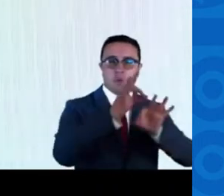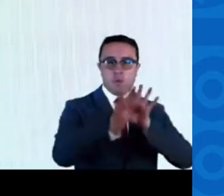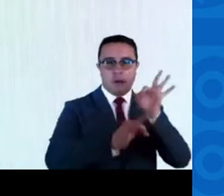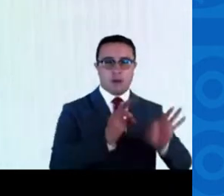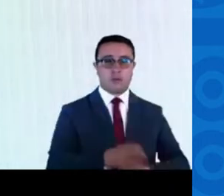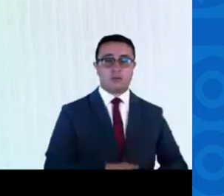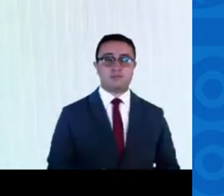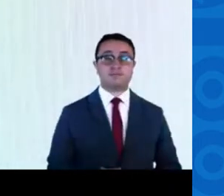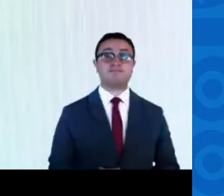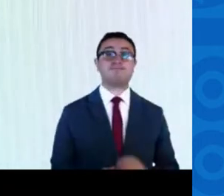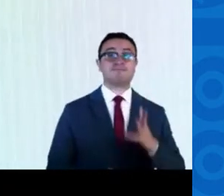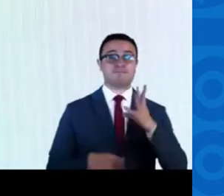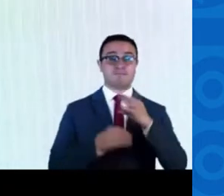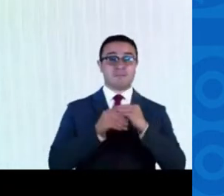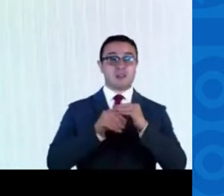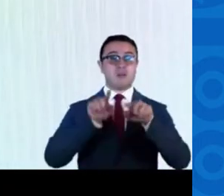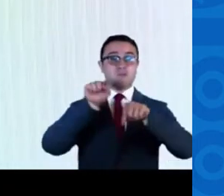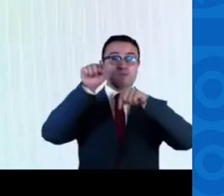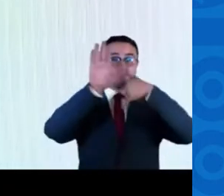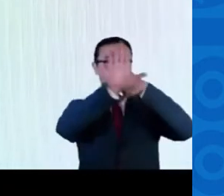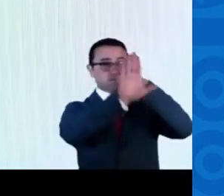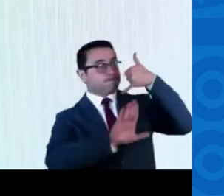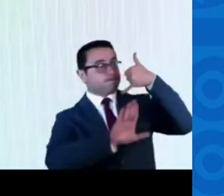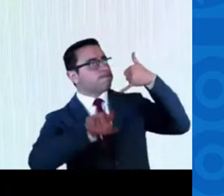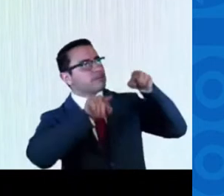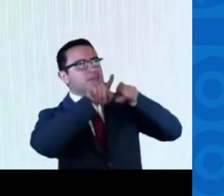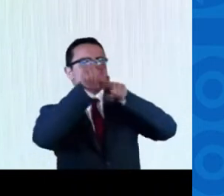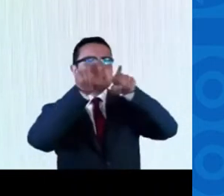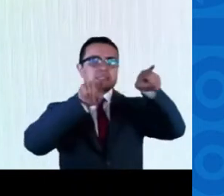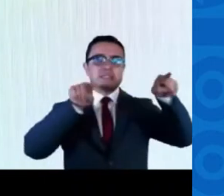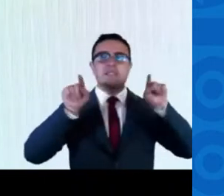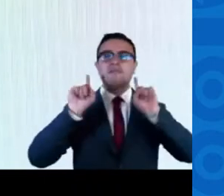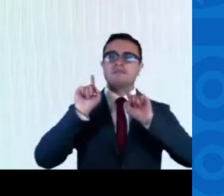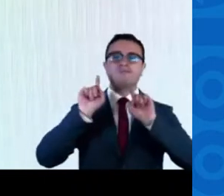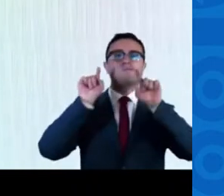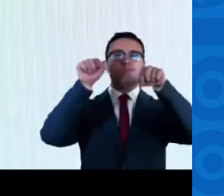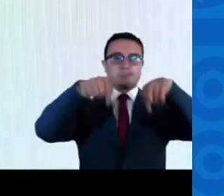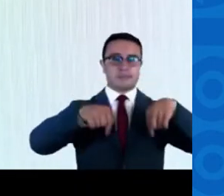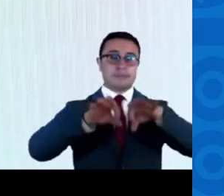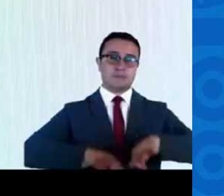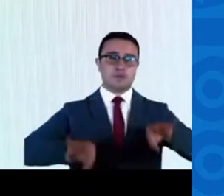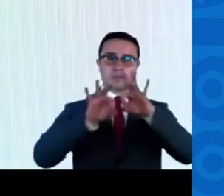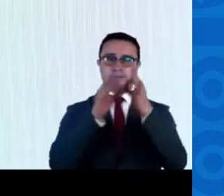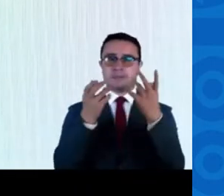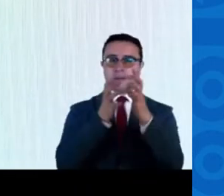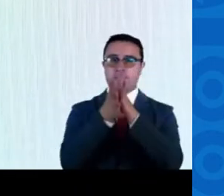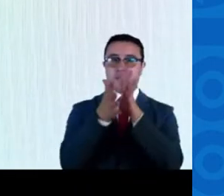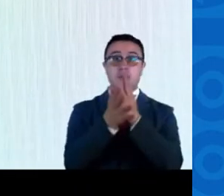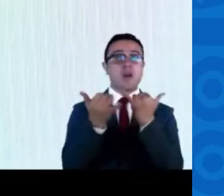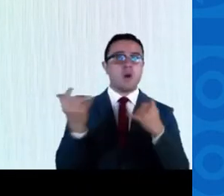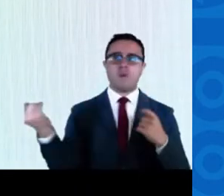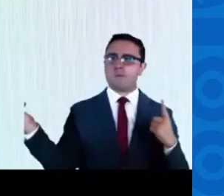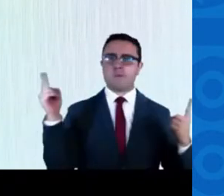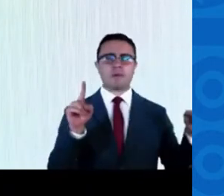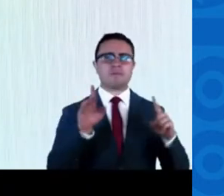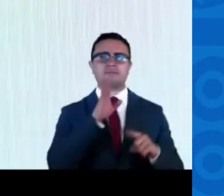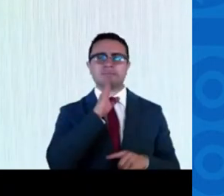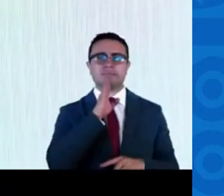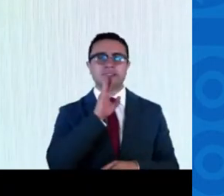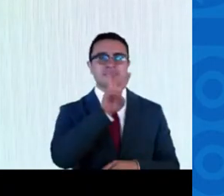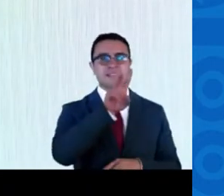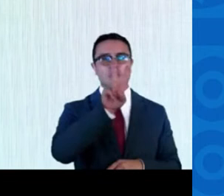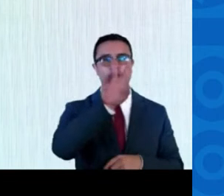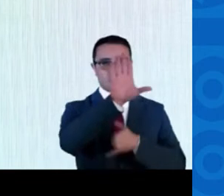positive use of every food product, the installed capacity in the different territories, and here I wish to mention